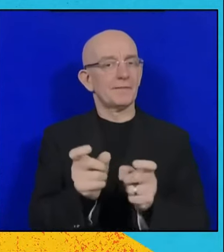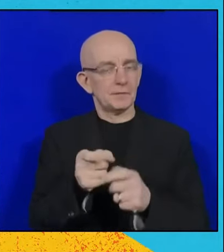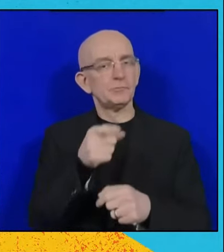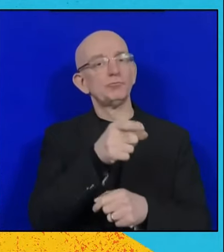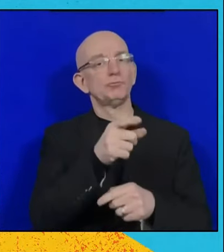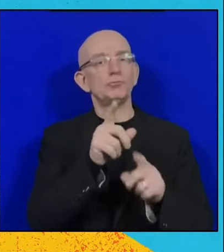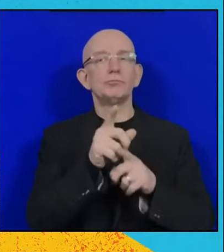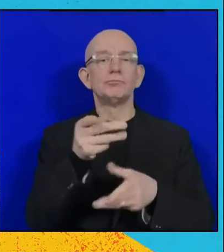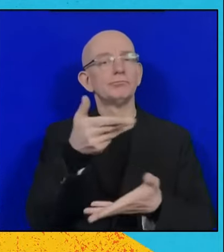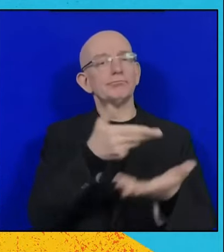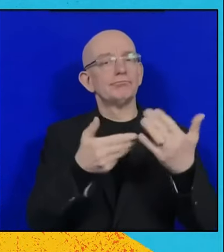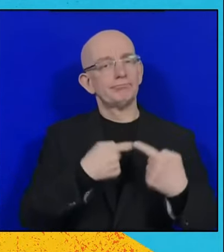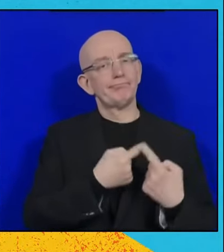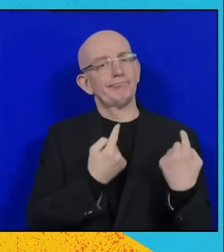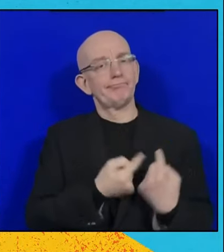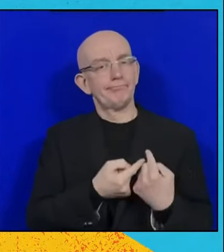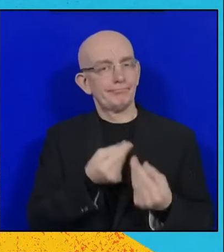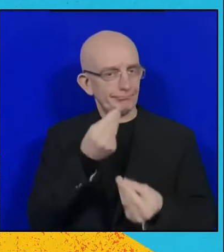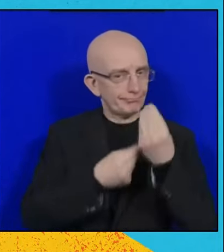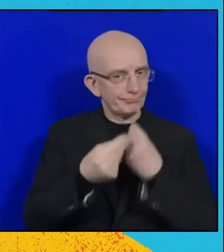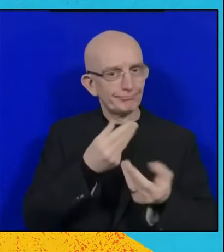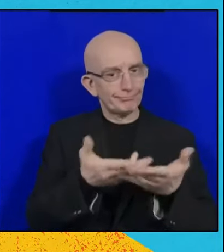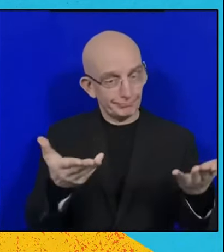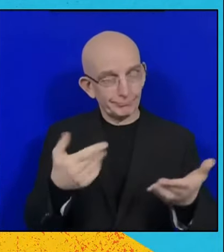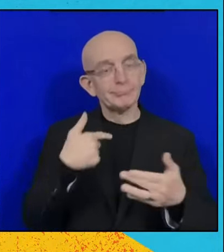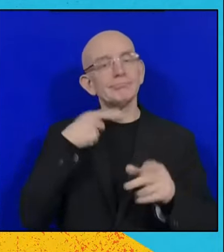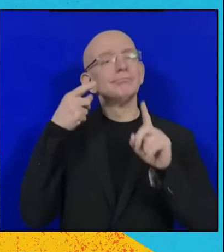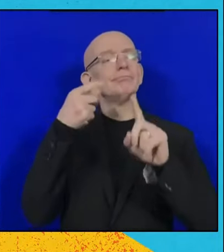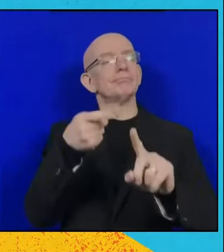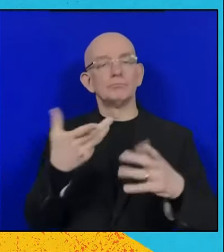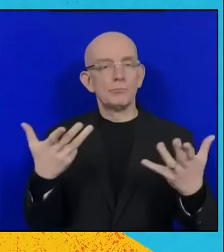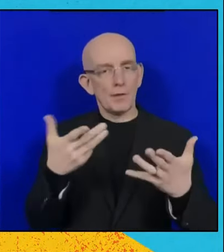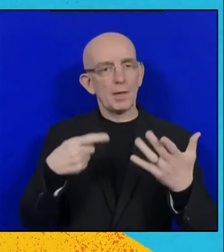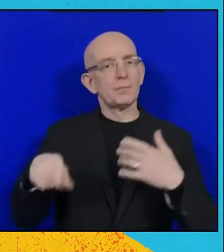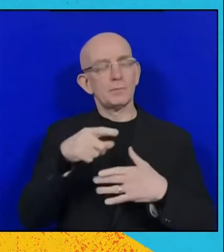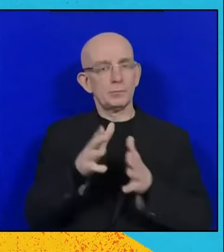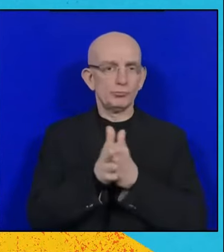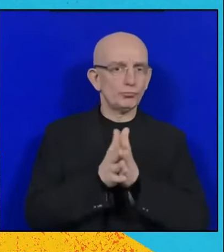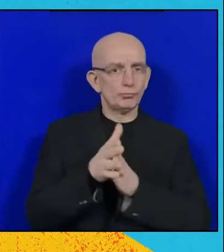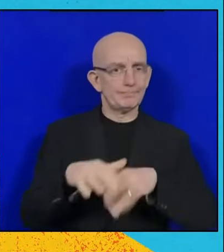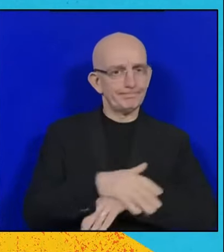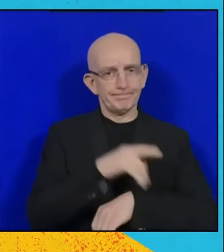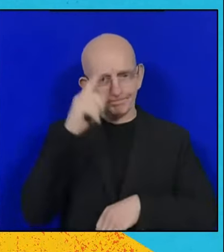during the pandemic, our user base has been fast growing. So I think